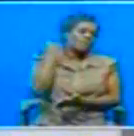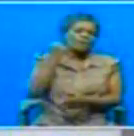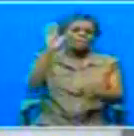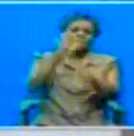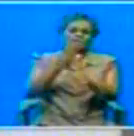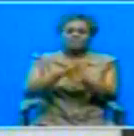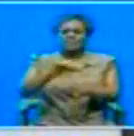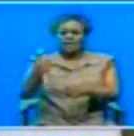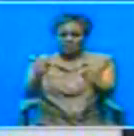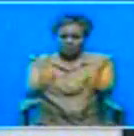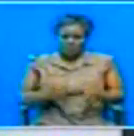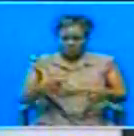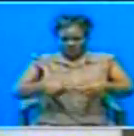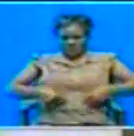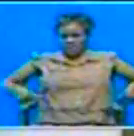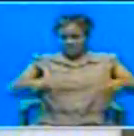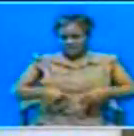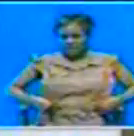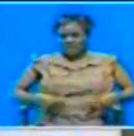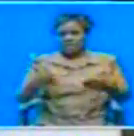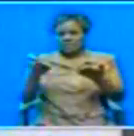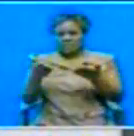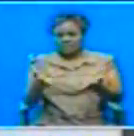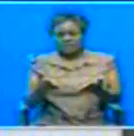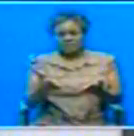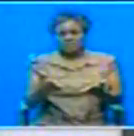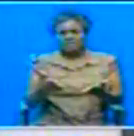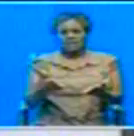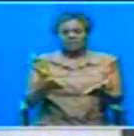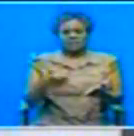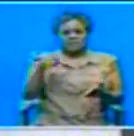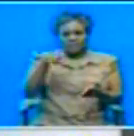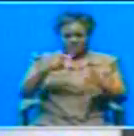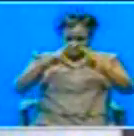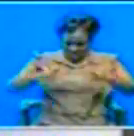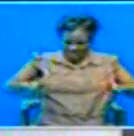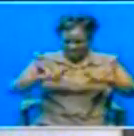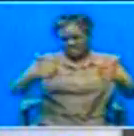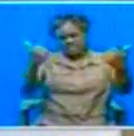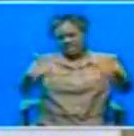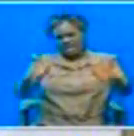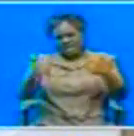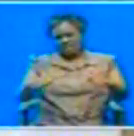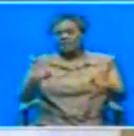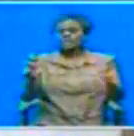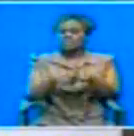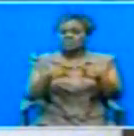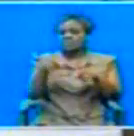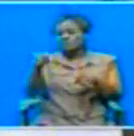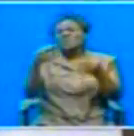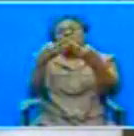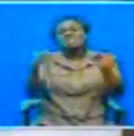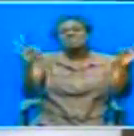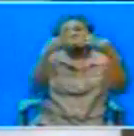many other rape cases in Garissa, this one will most likely go uninvestigated, leaving the perpetrators to